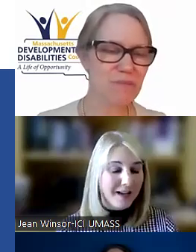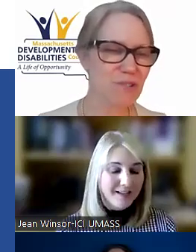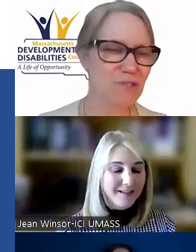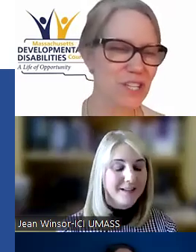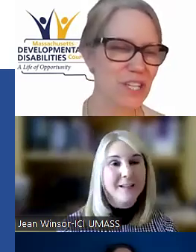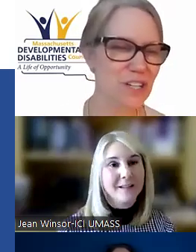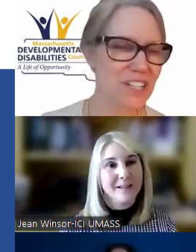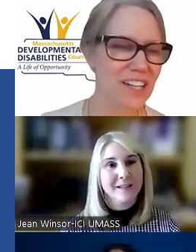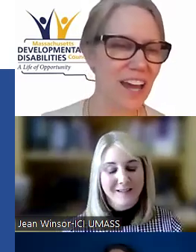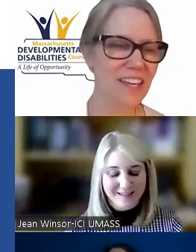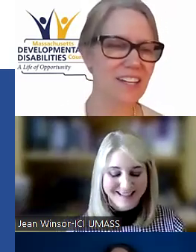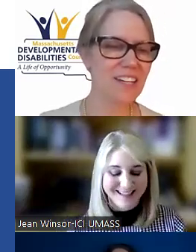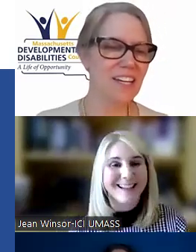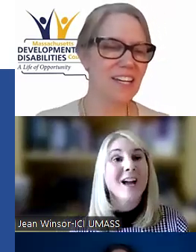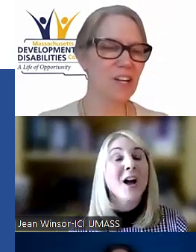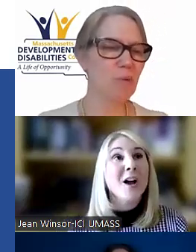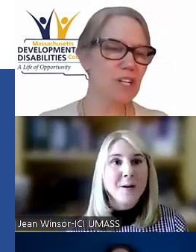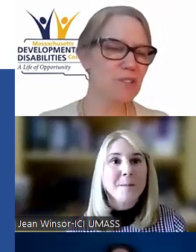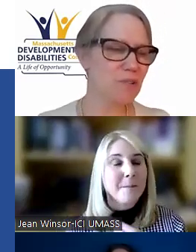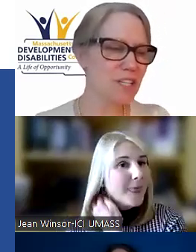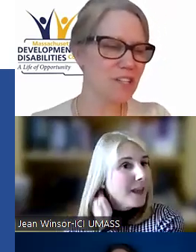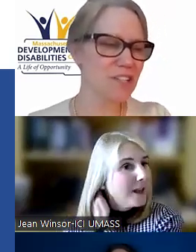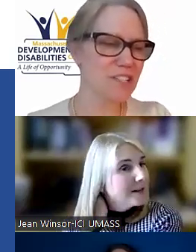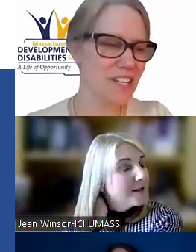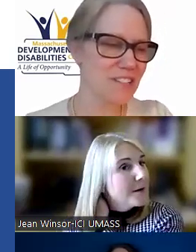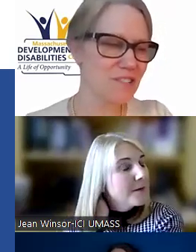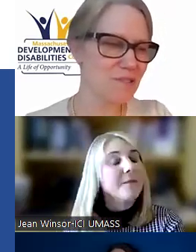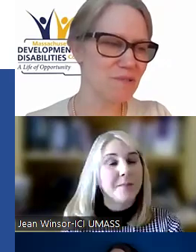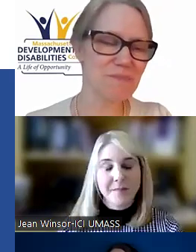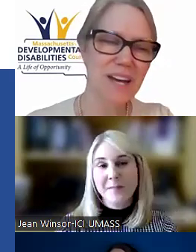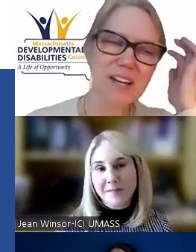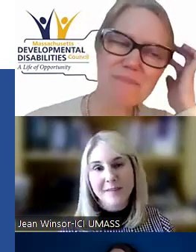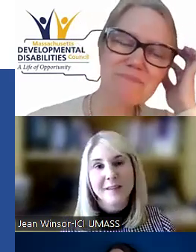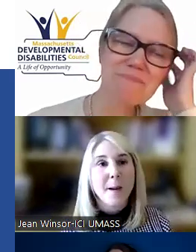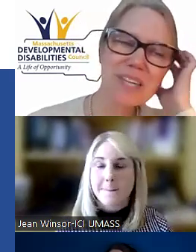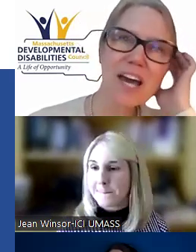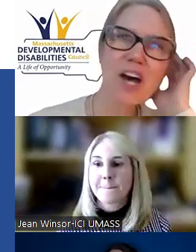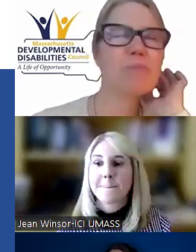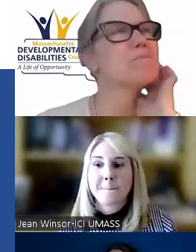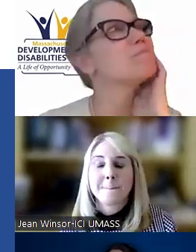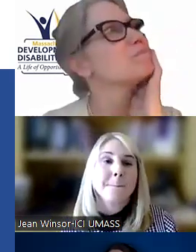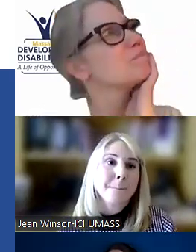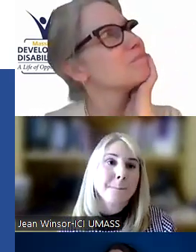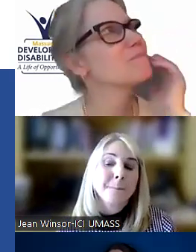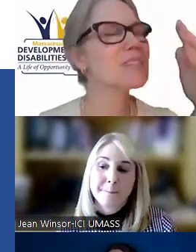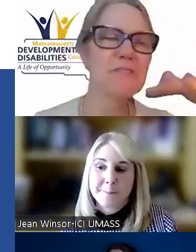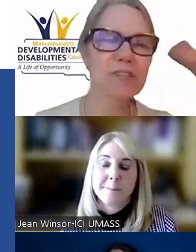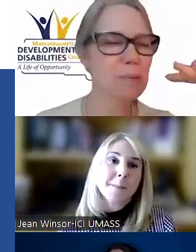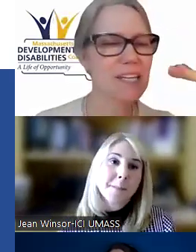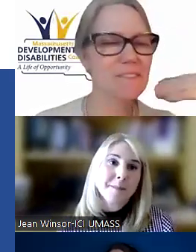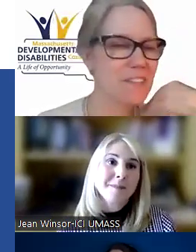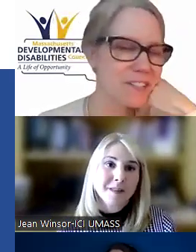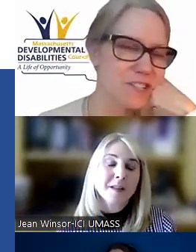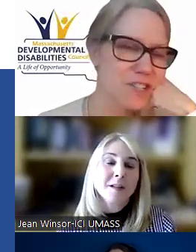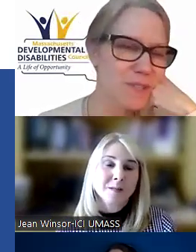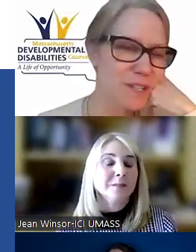issue with Social Security? And then, what are you doing in your state to help level the